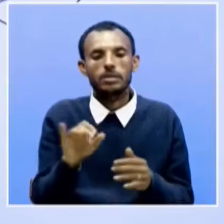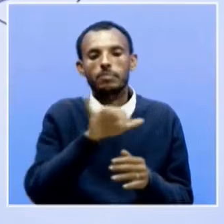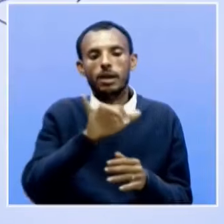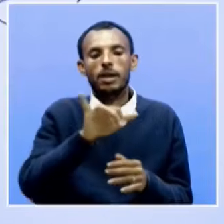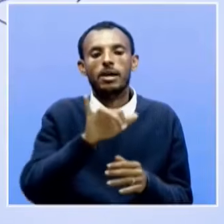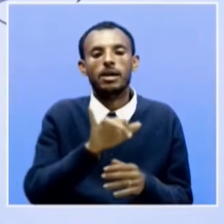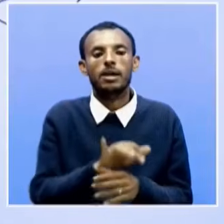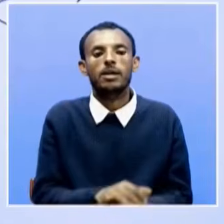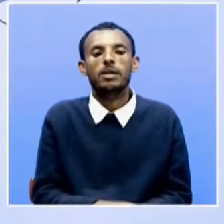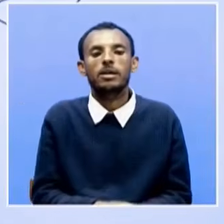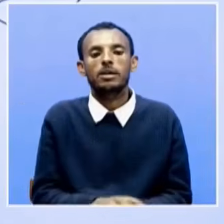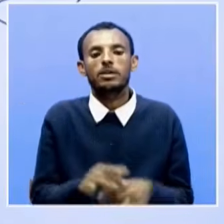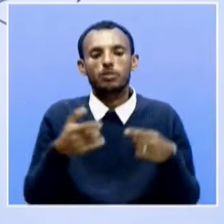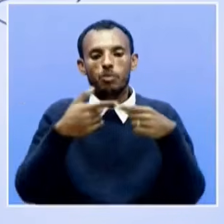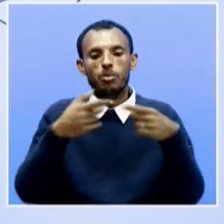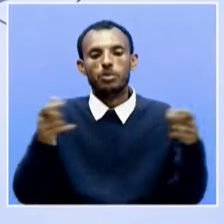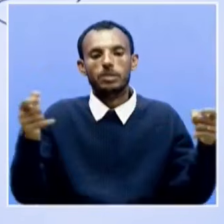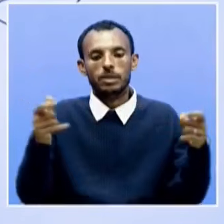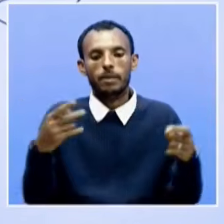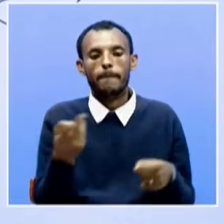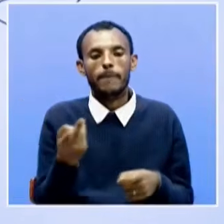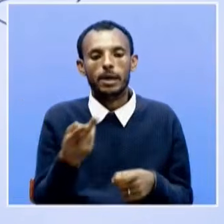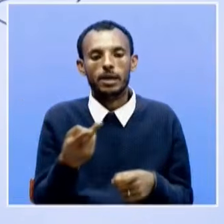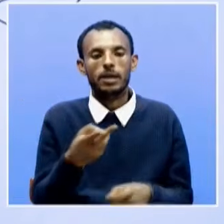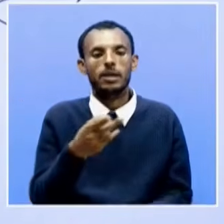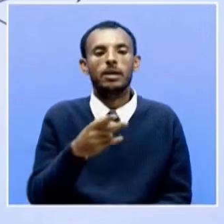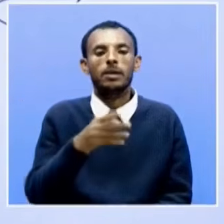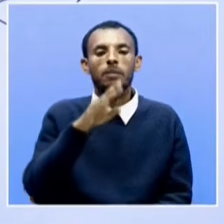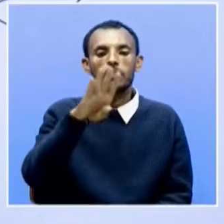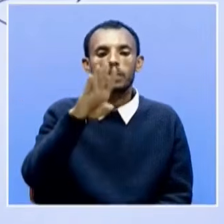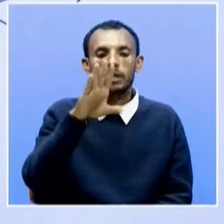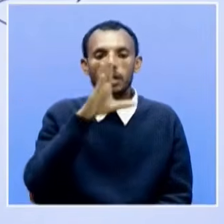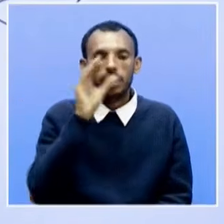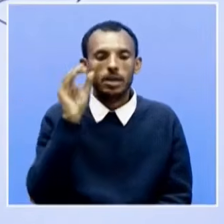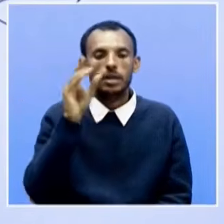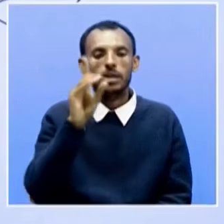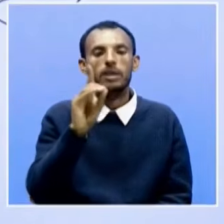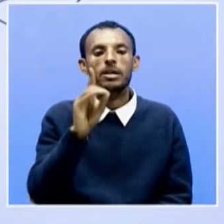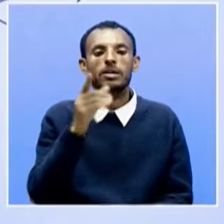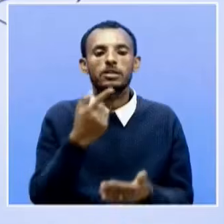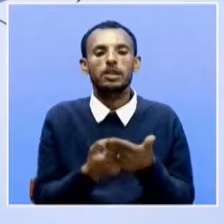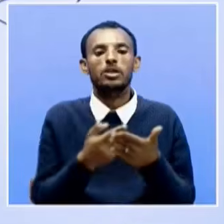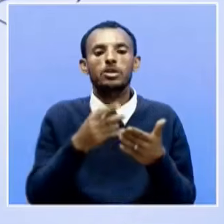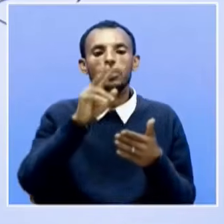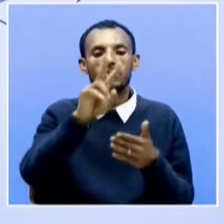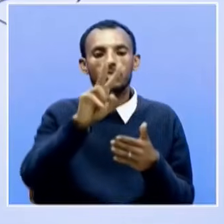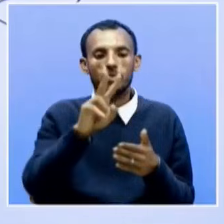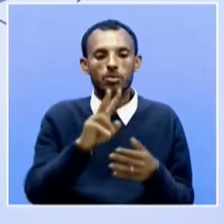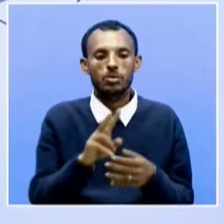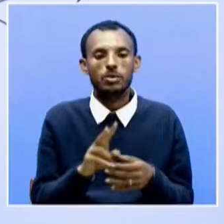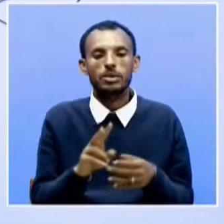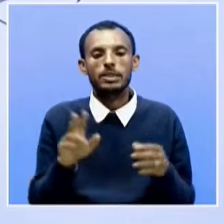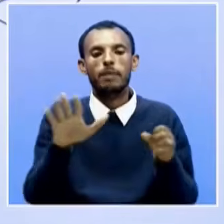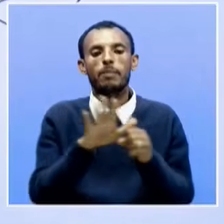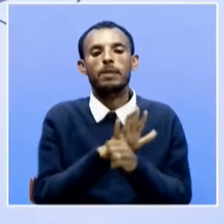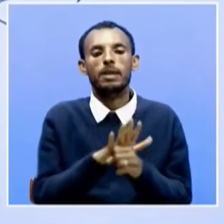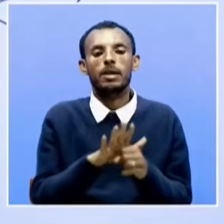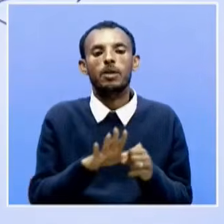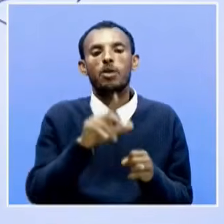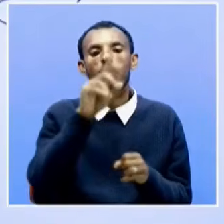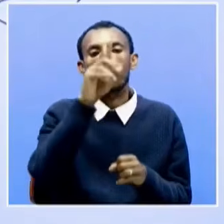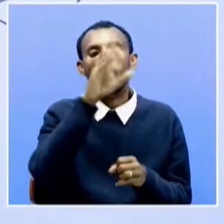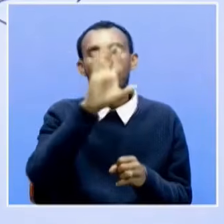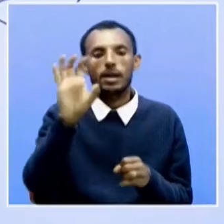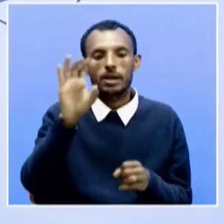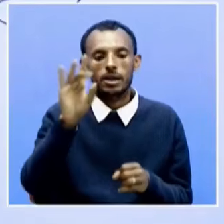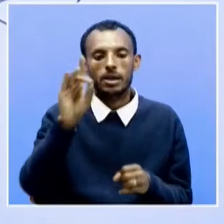Similarly, the opposite pairs B and D, the degree measure of these two is supplementary or 180